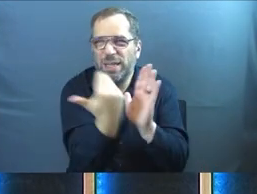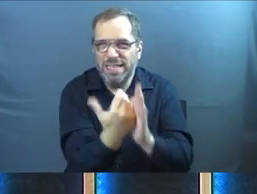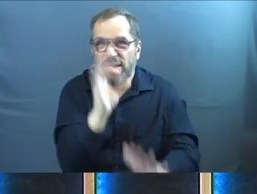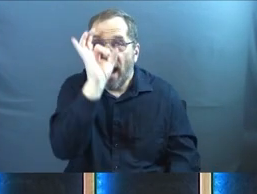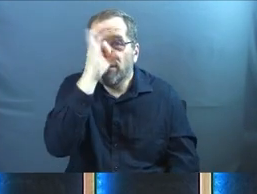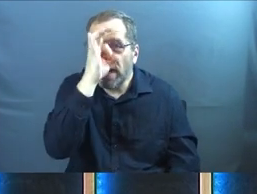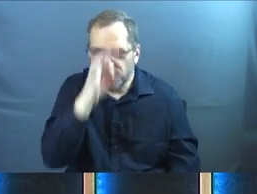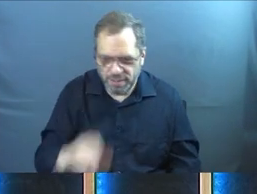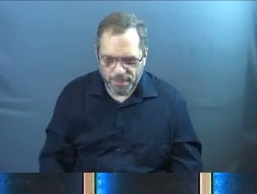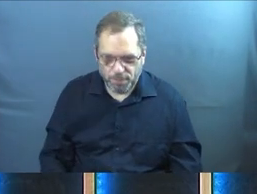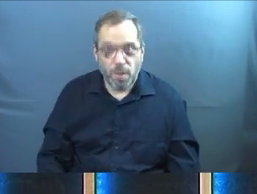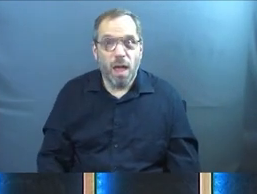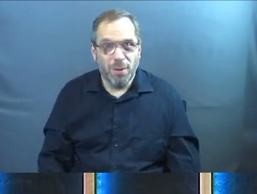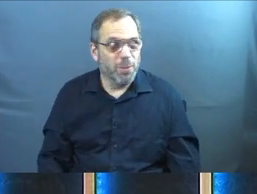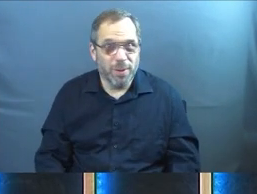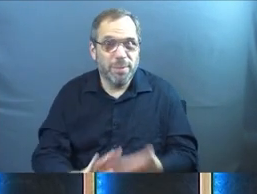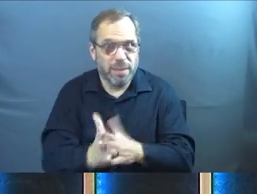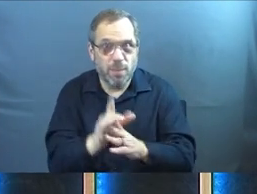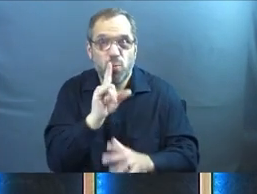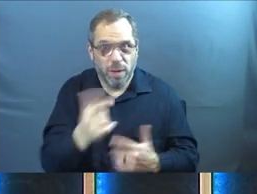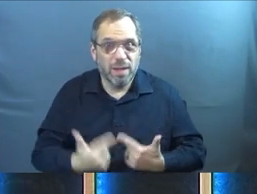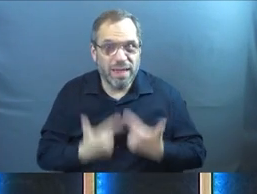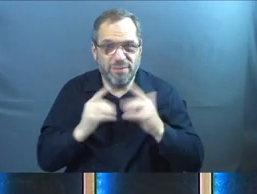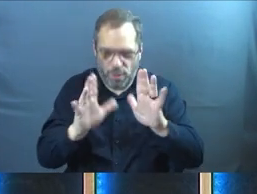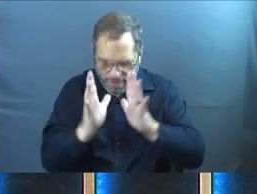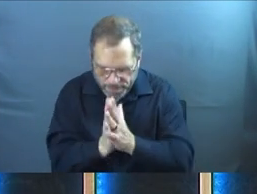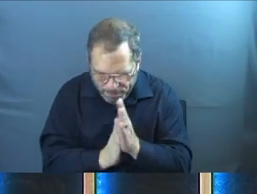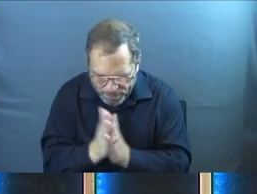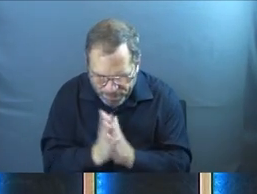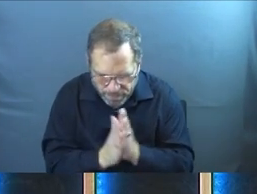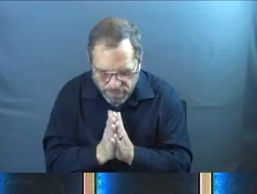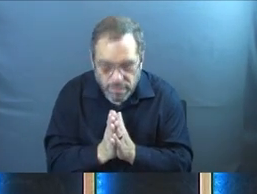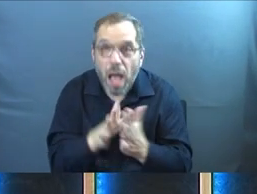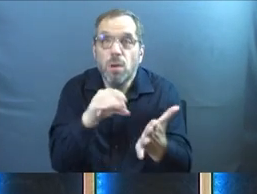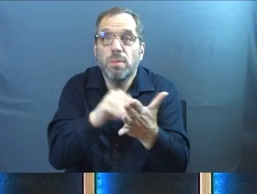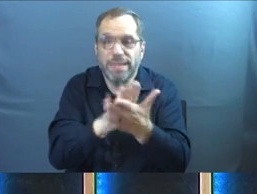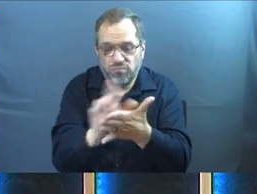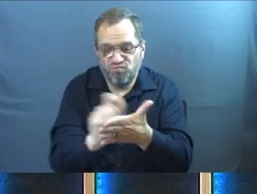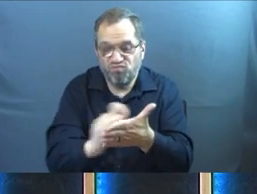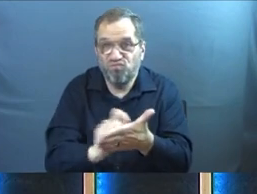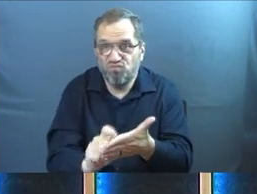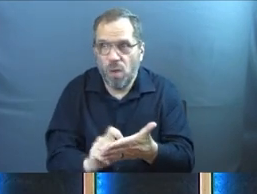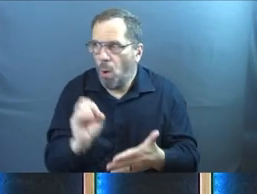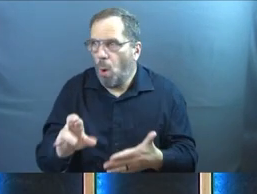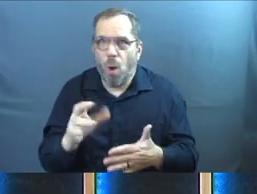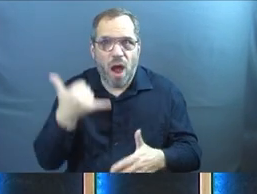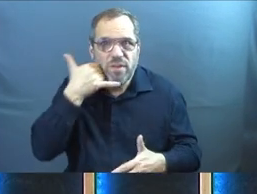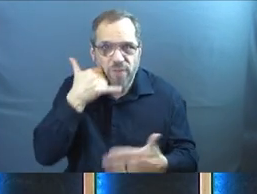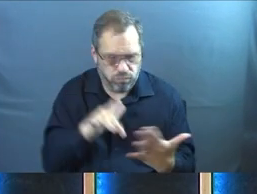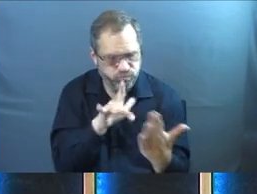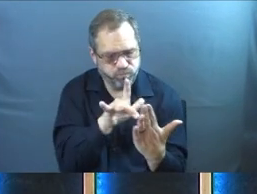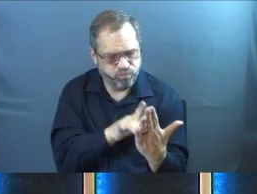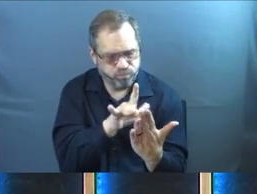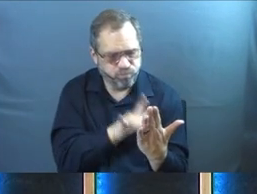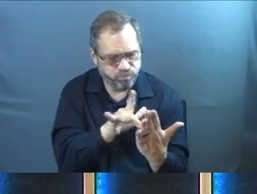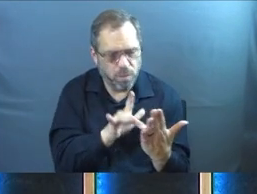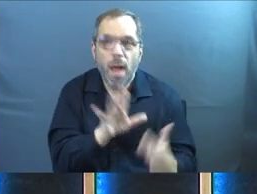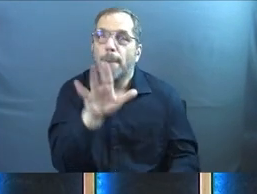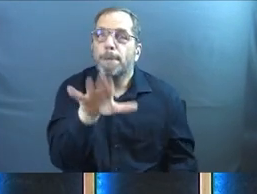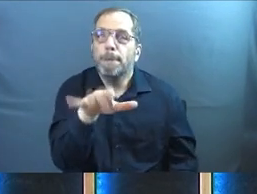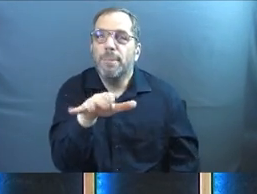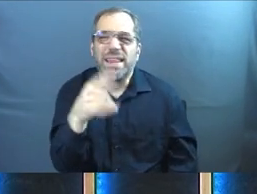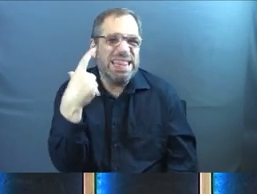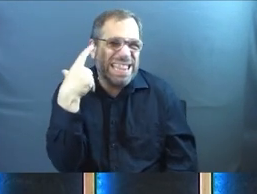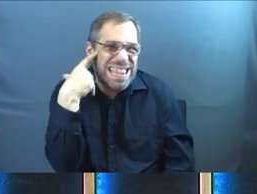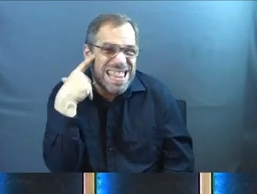foxes. We're going to get really practical. But here's what you need to do. And you might want to write it down on a piece of paper or on your phone. But I want you